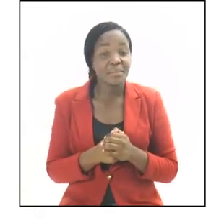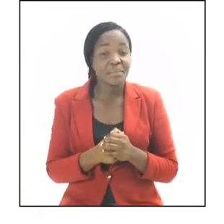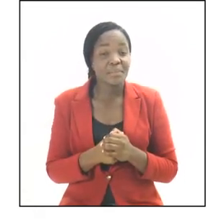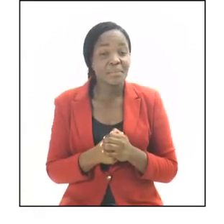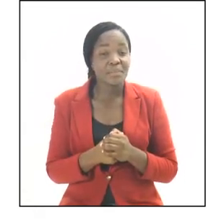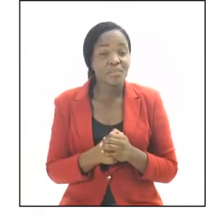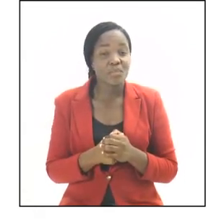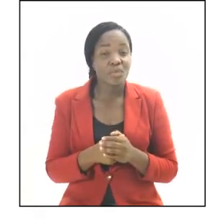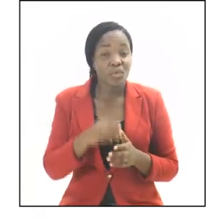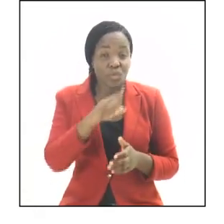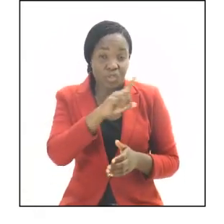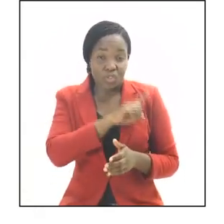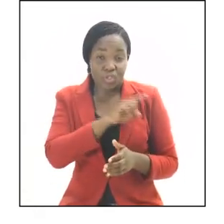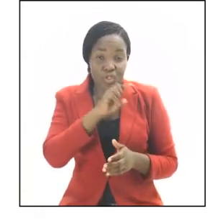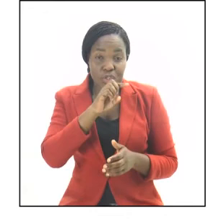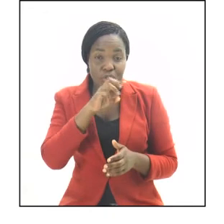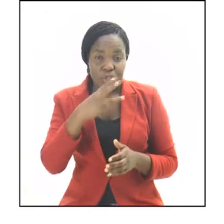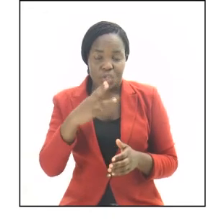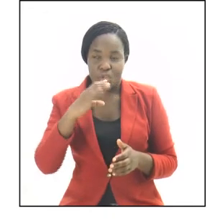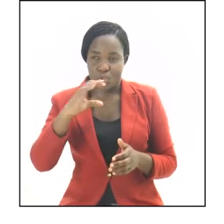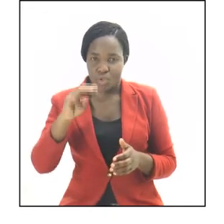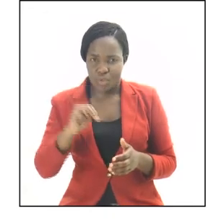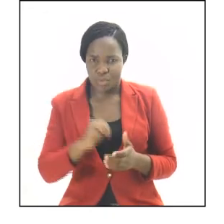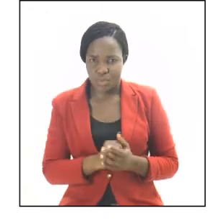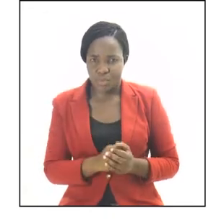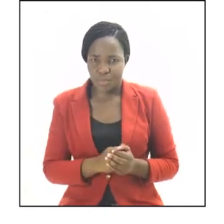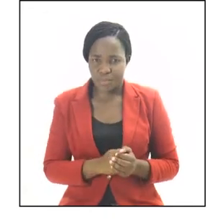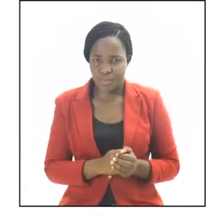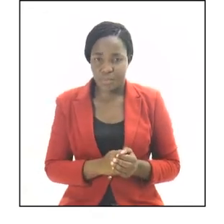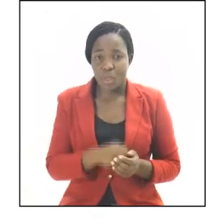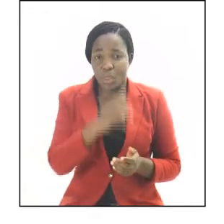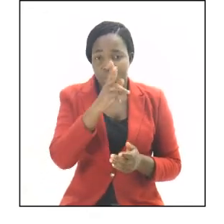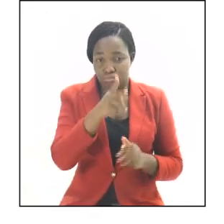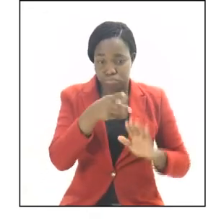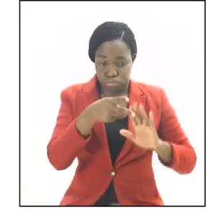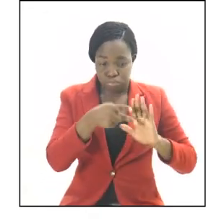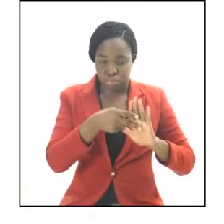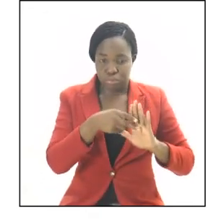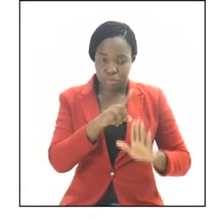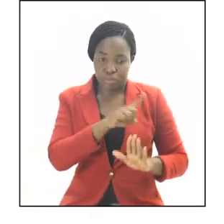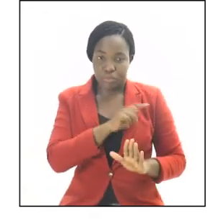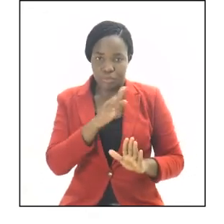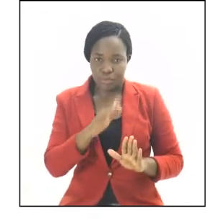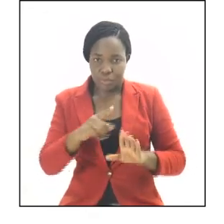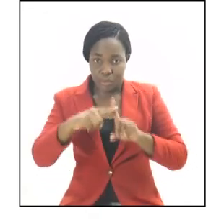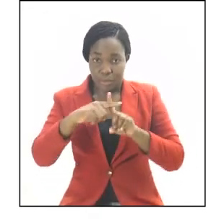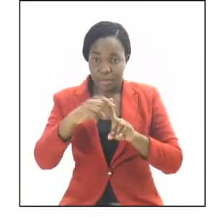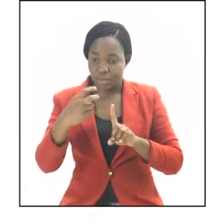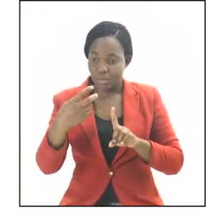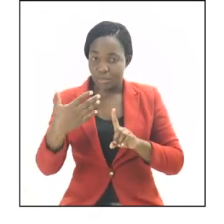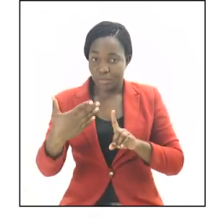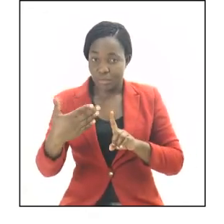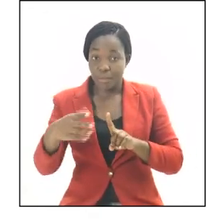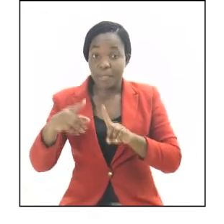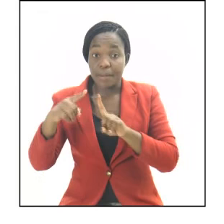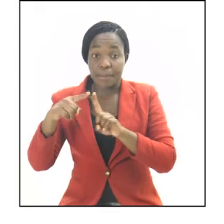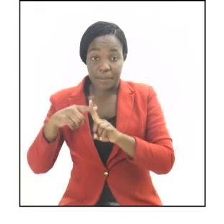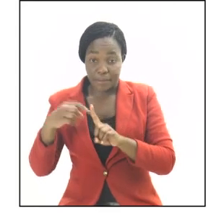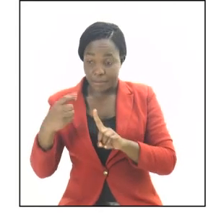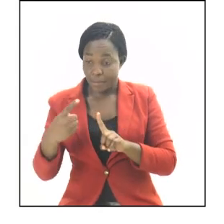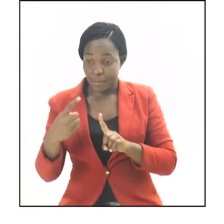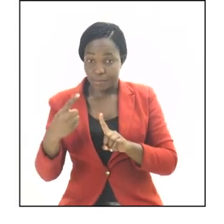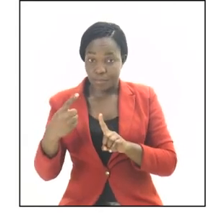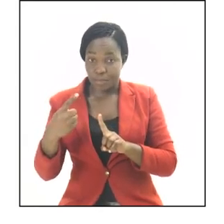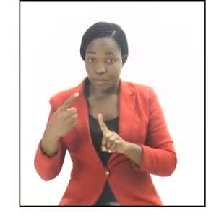the sides, so the perimeter will be equal to 15 plus 25